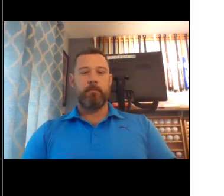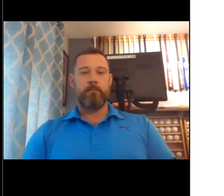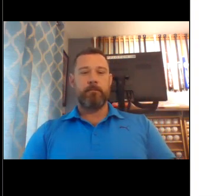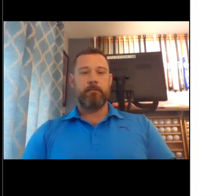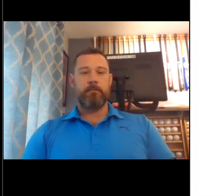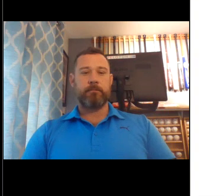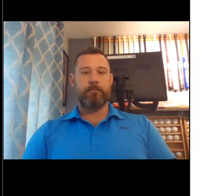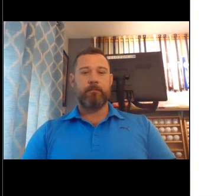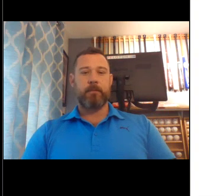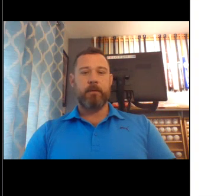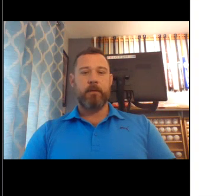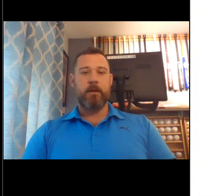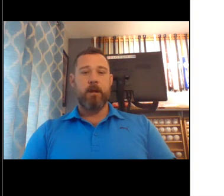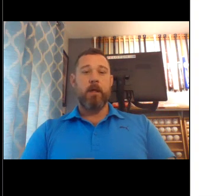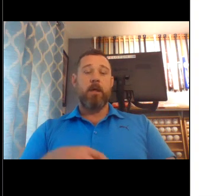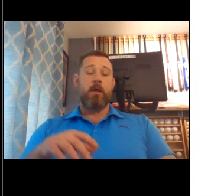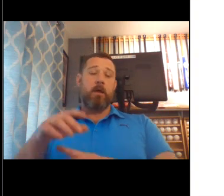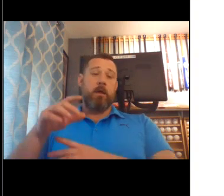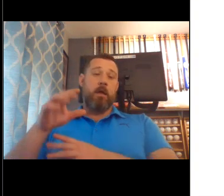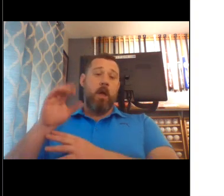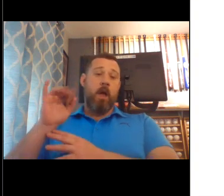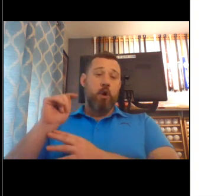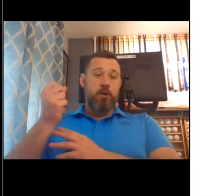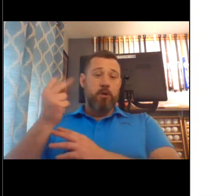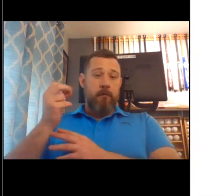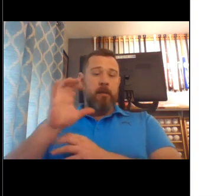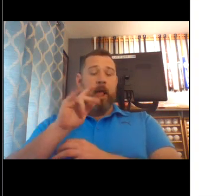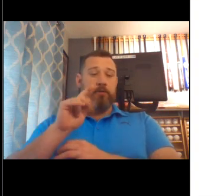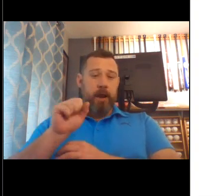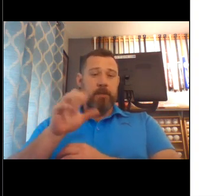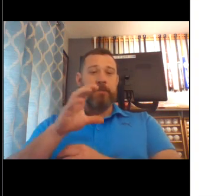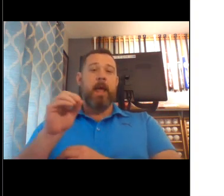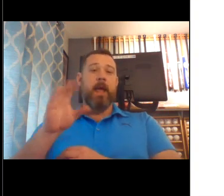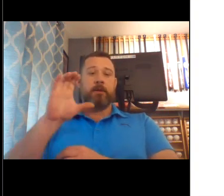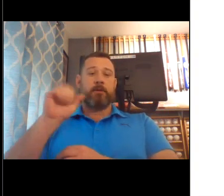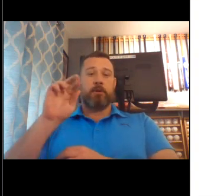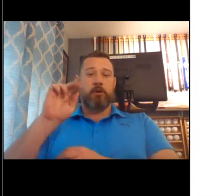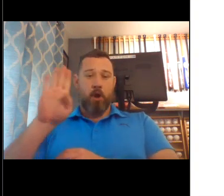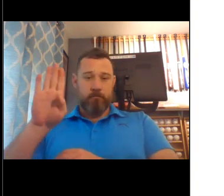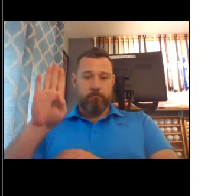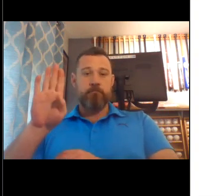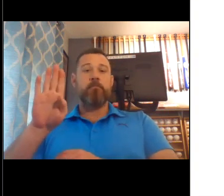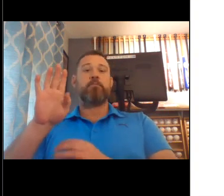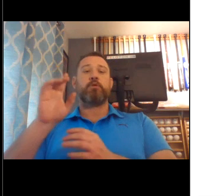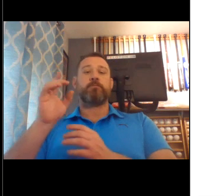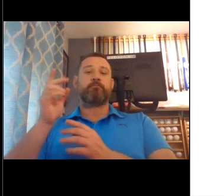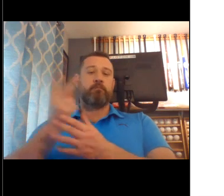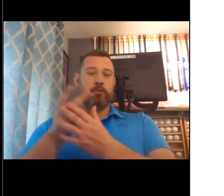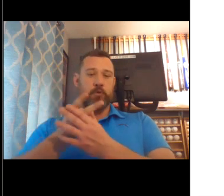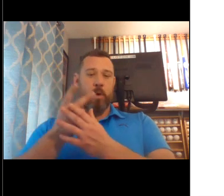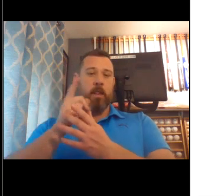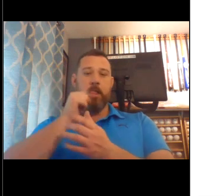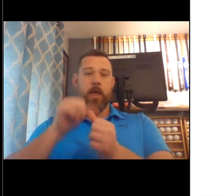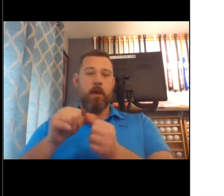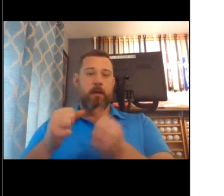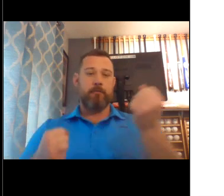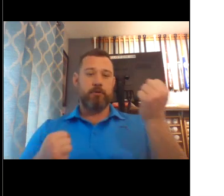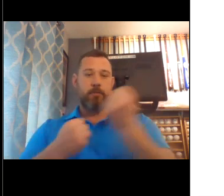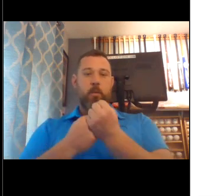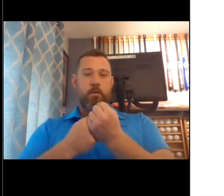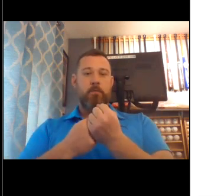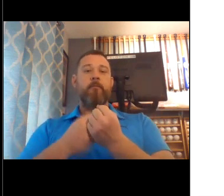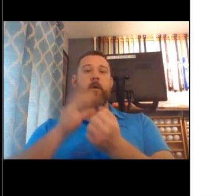Climate. On October 12th, Caltrans and the California Air Resource Board submitted a joint letter of support for the Federal